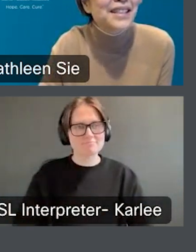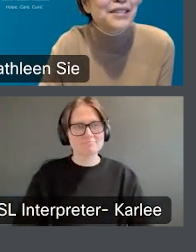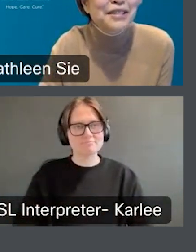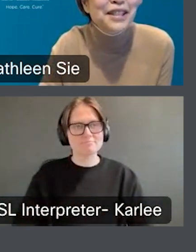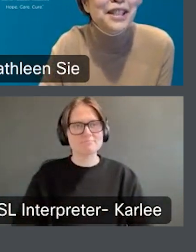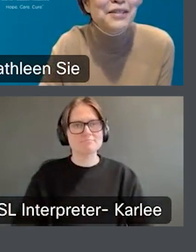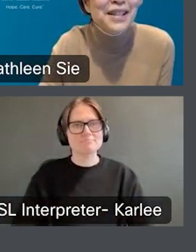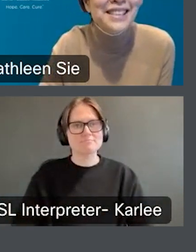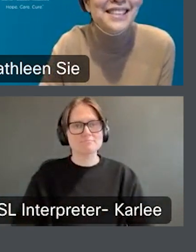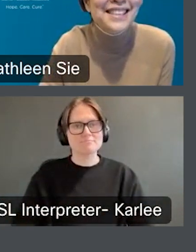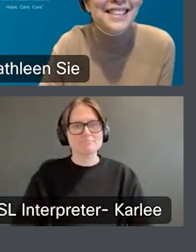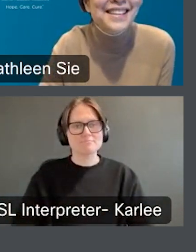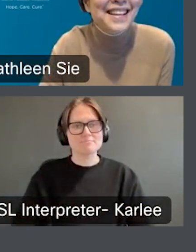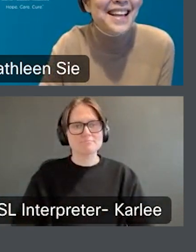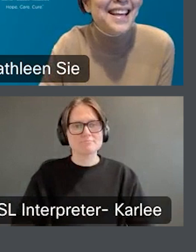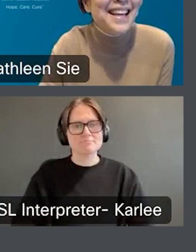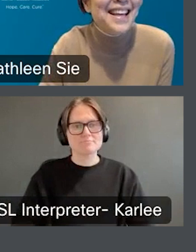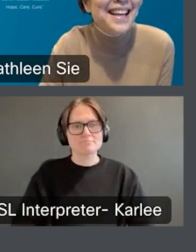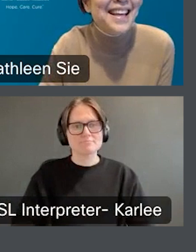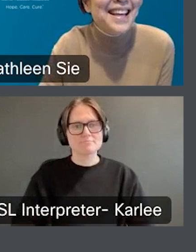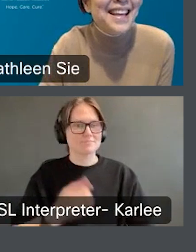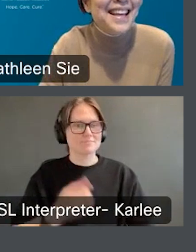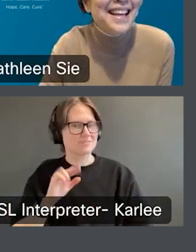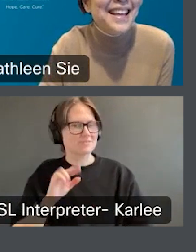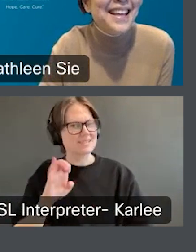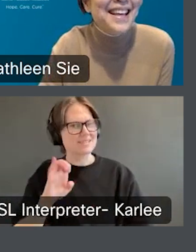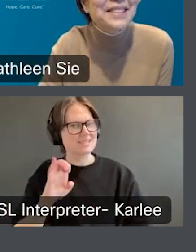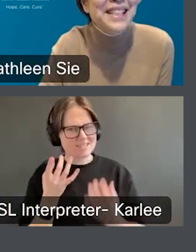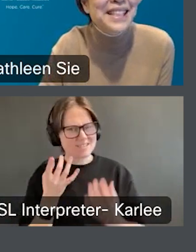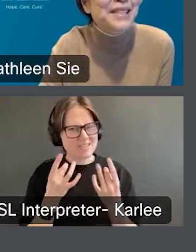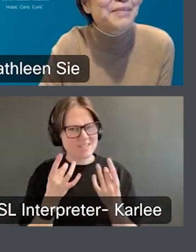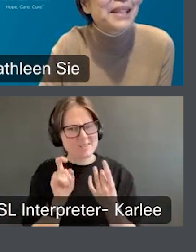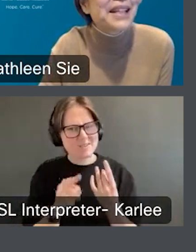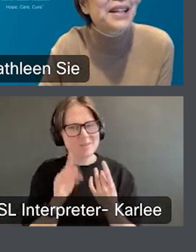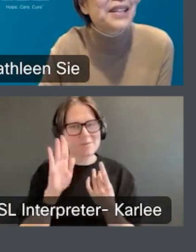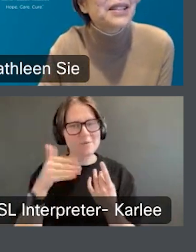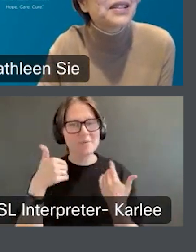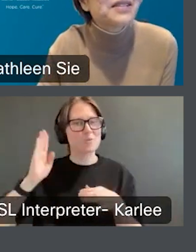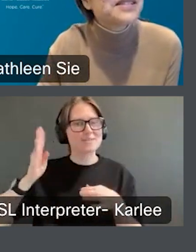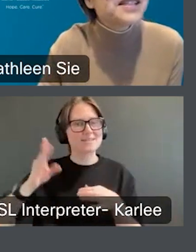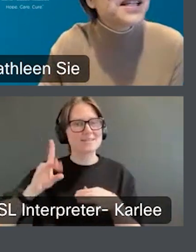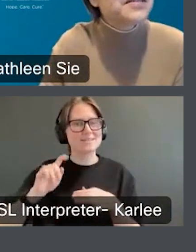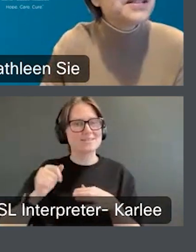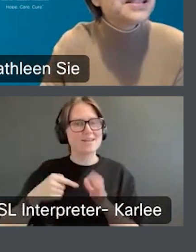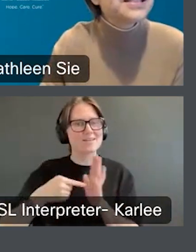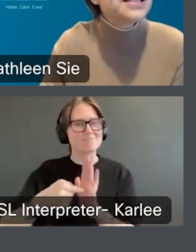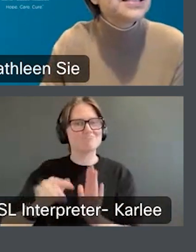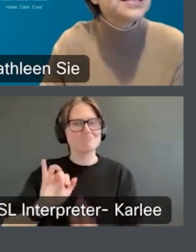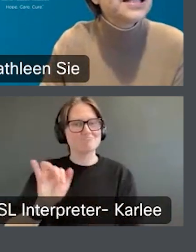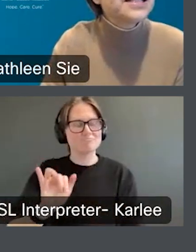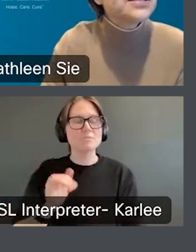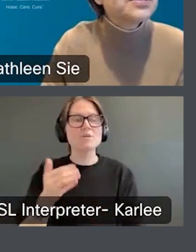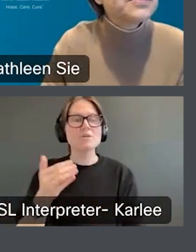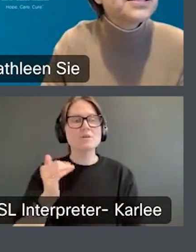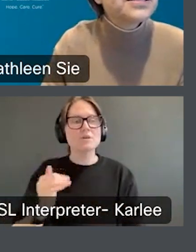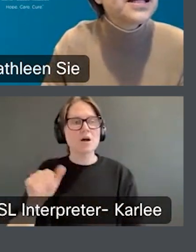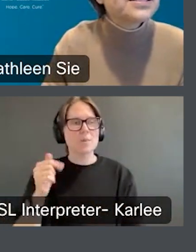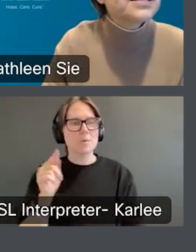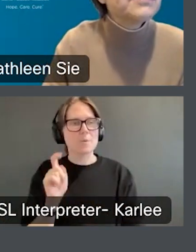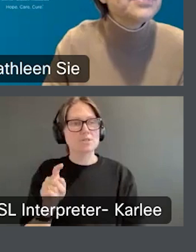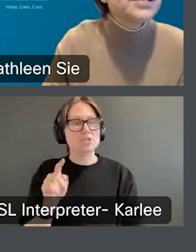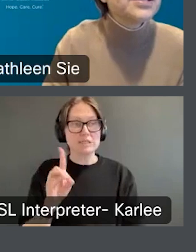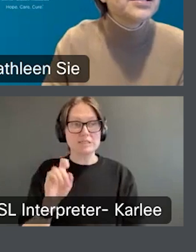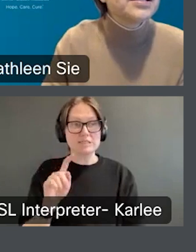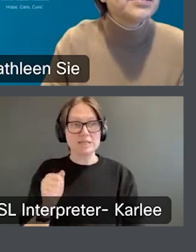It's a tricky question, and we'll have a group presenting some data also. Here's another question. Is data showing